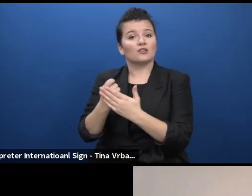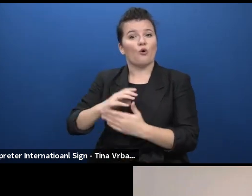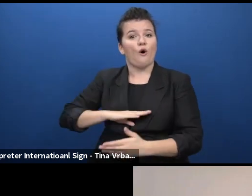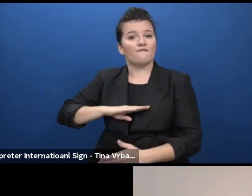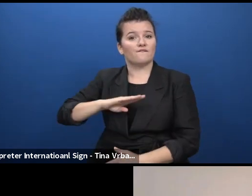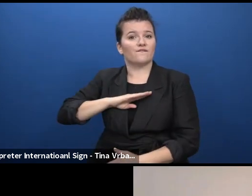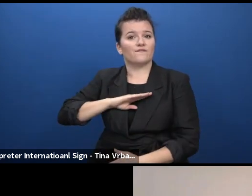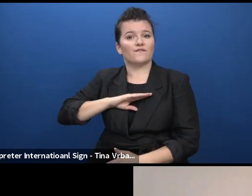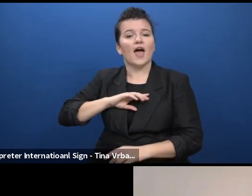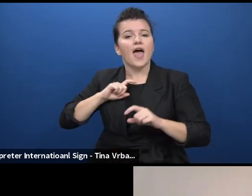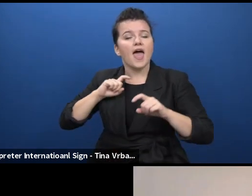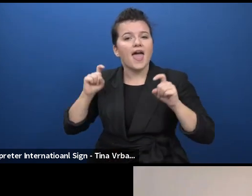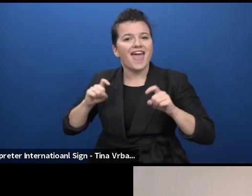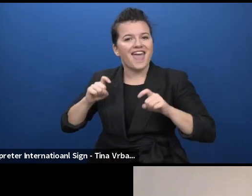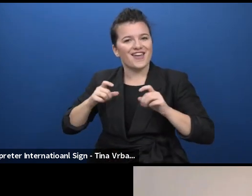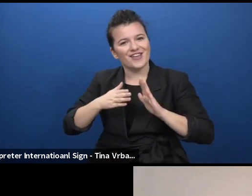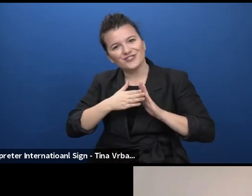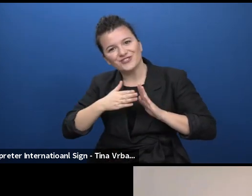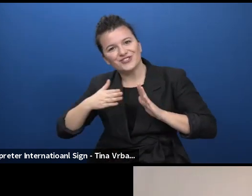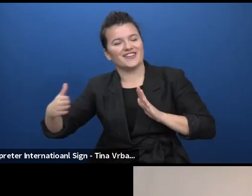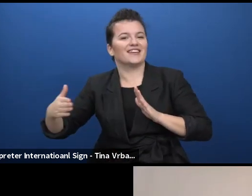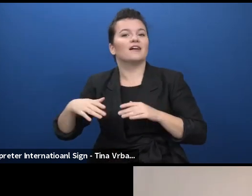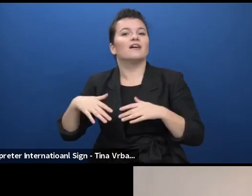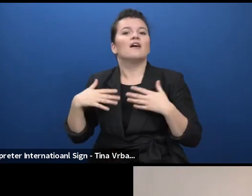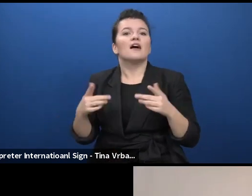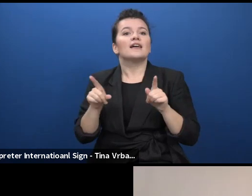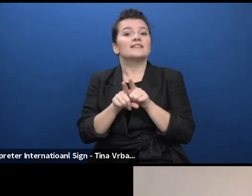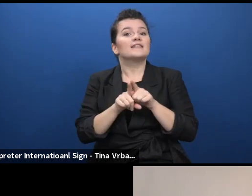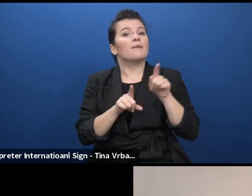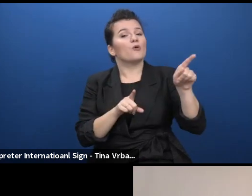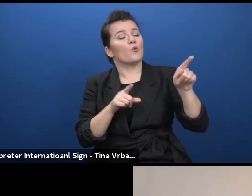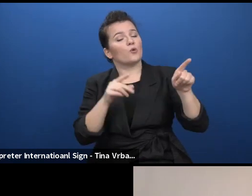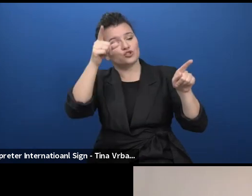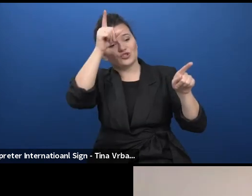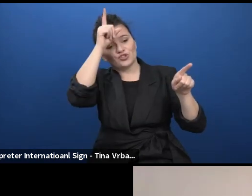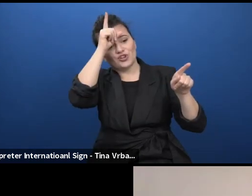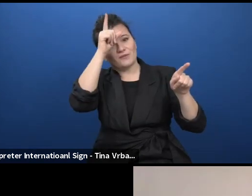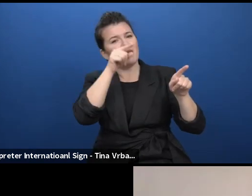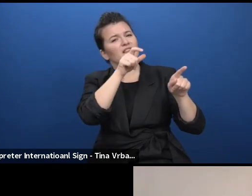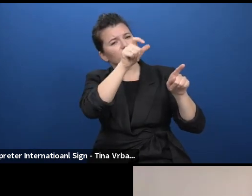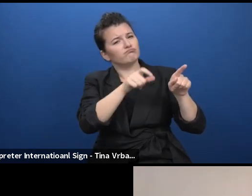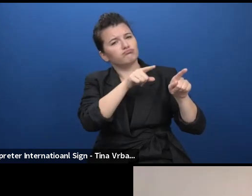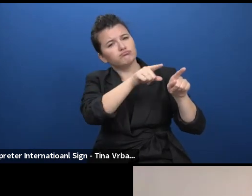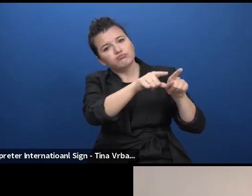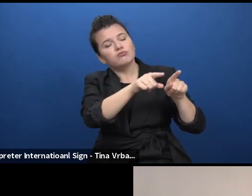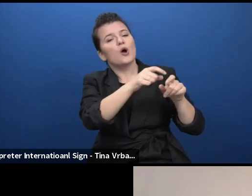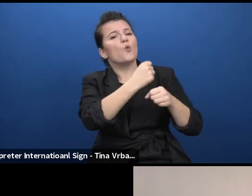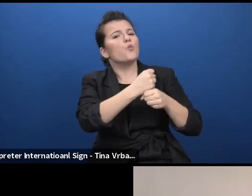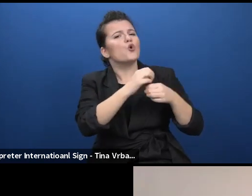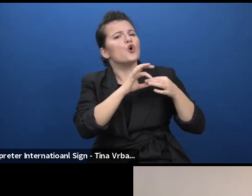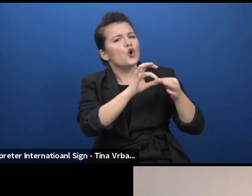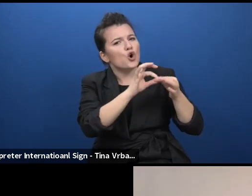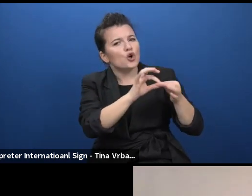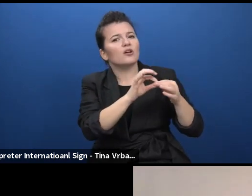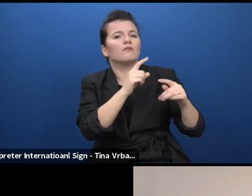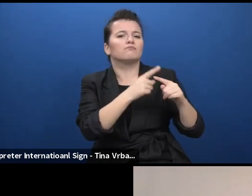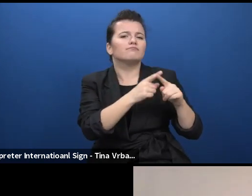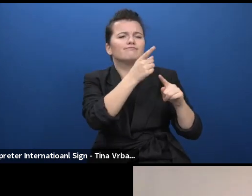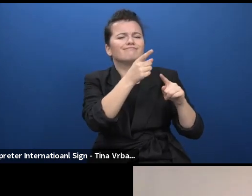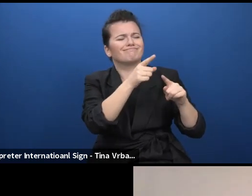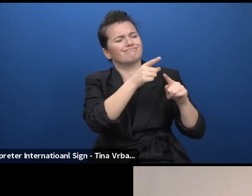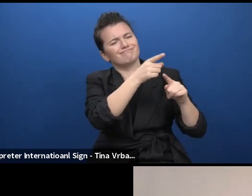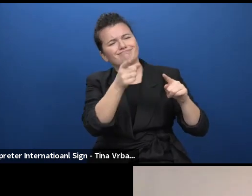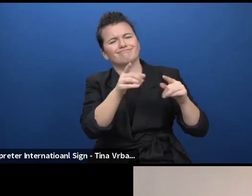and started working with the German collective Werkgruppe 2 and Staatstheater Braunschweig, which has become a long-term